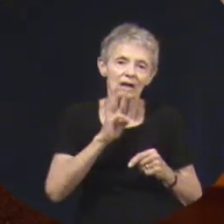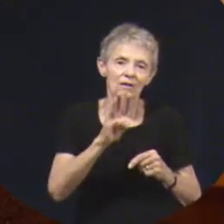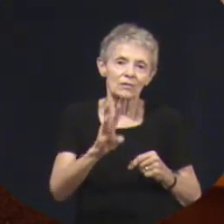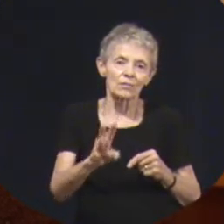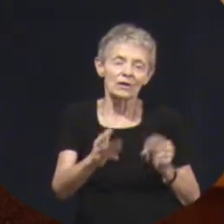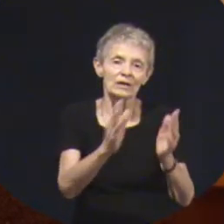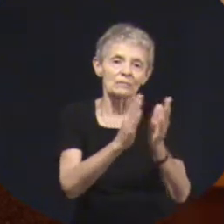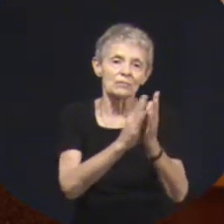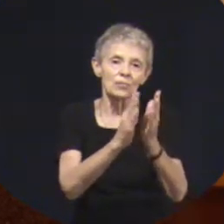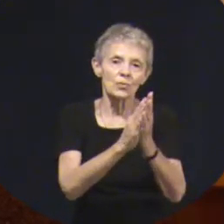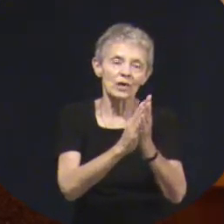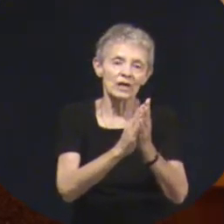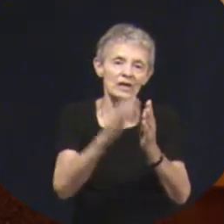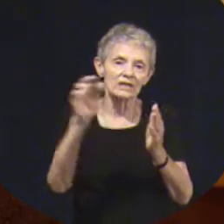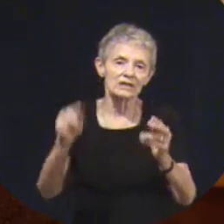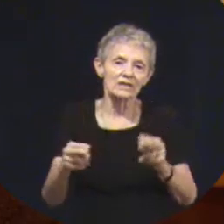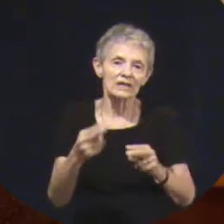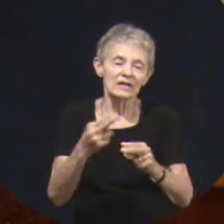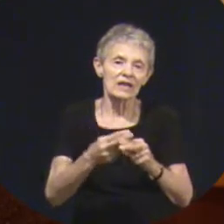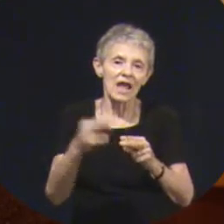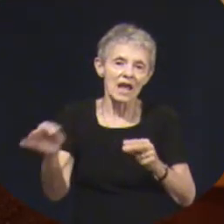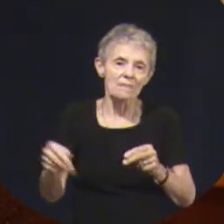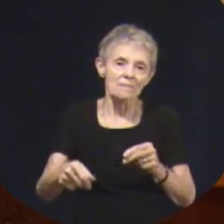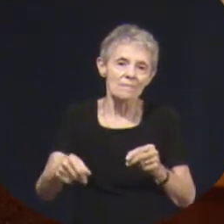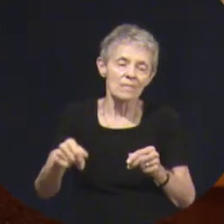praise the name of God in